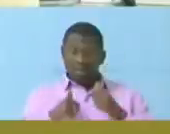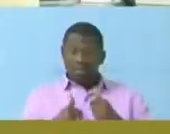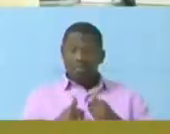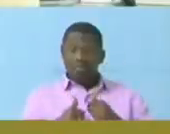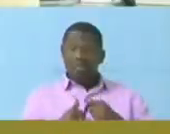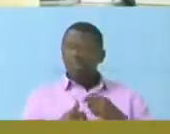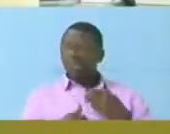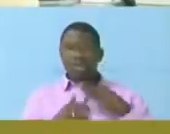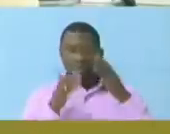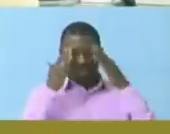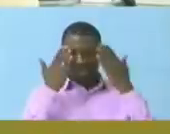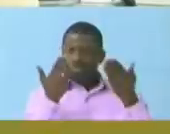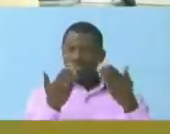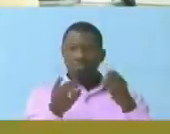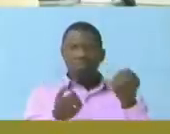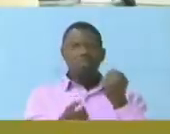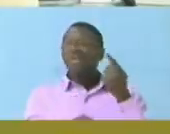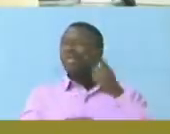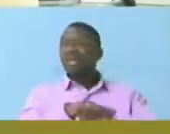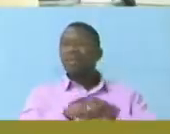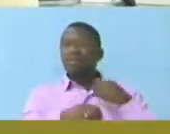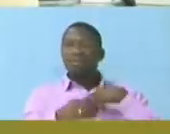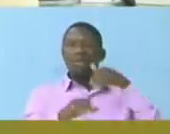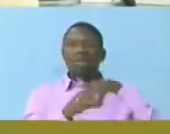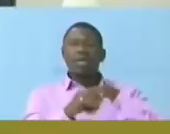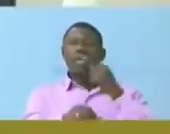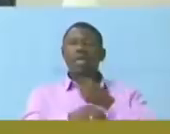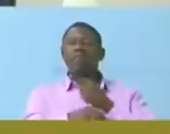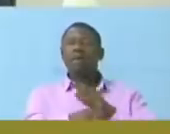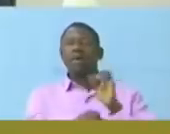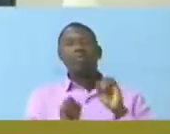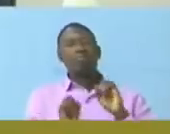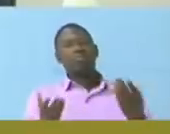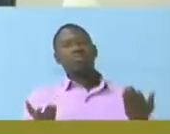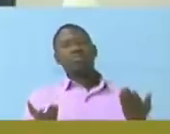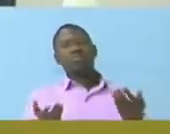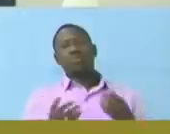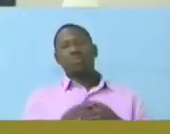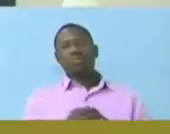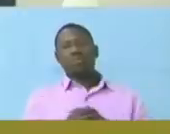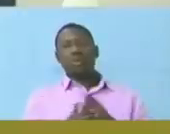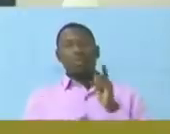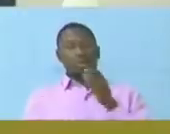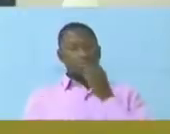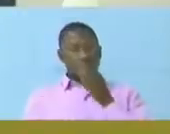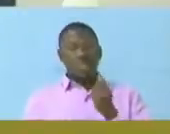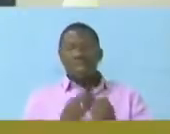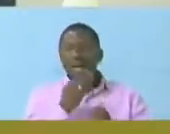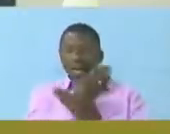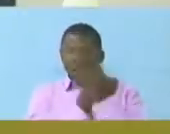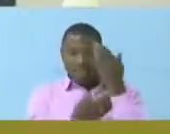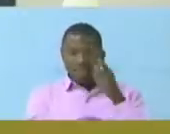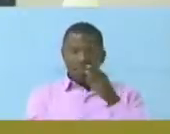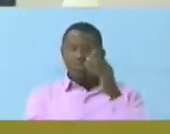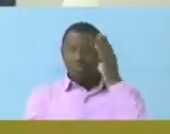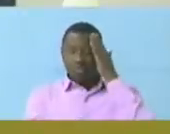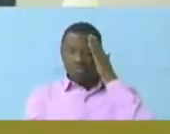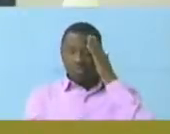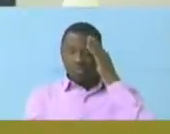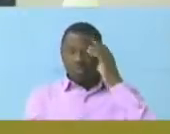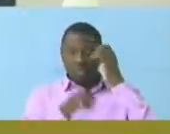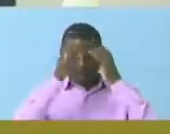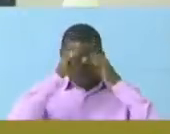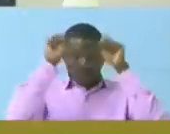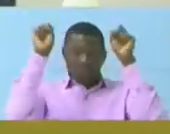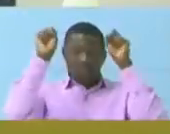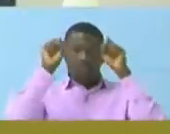Probably I was not here at the time. But you did say earlier that you knew that the government denied.